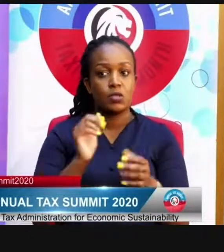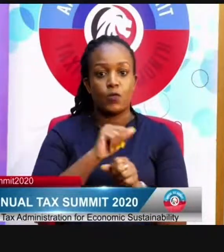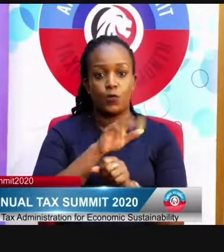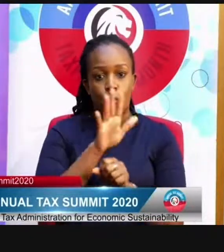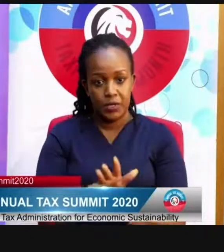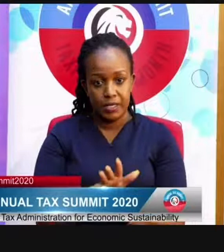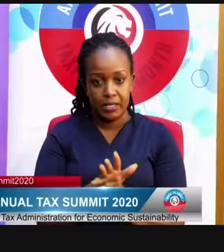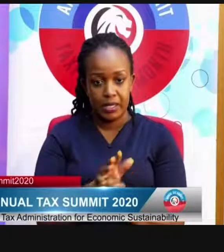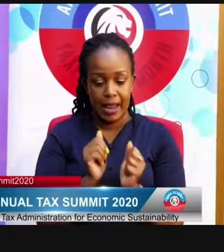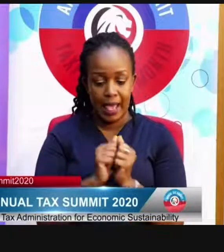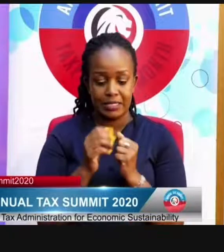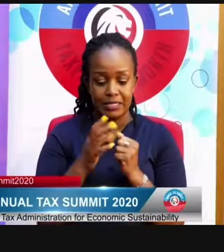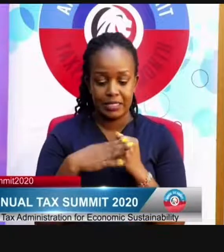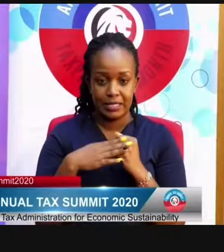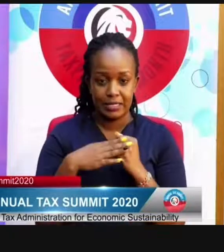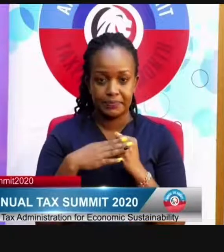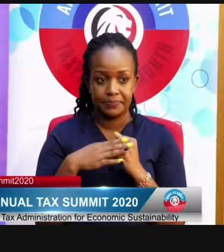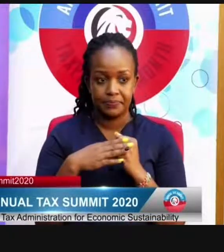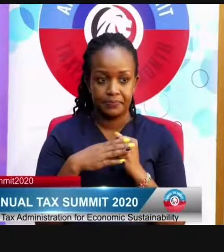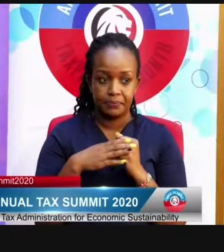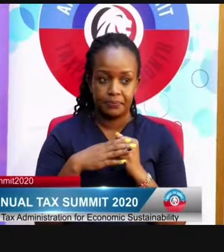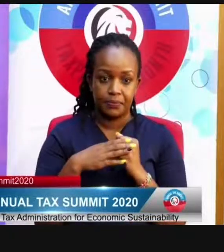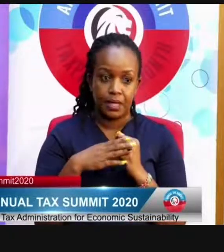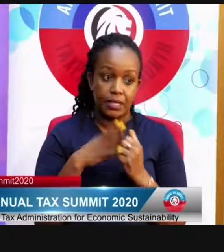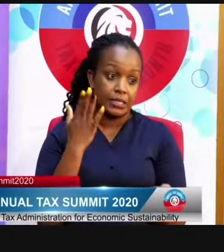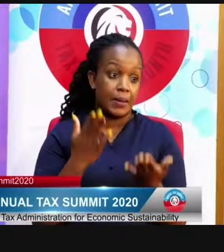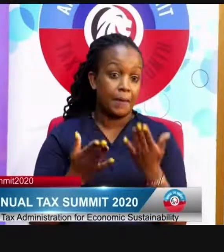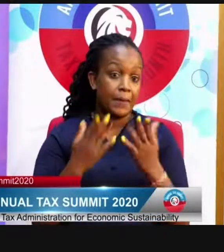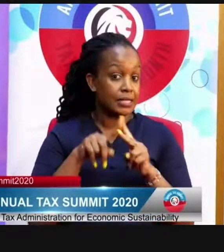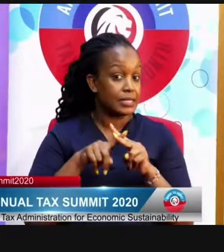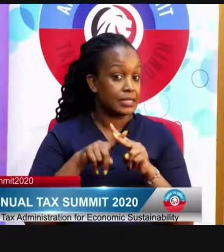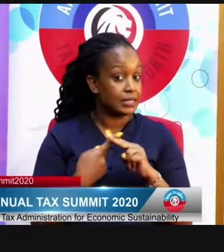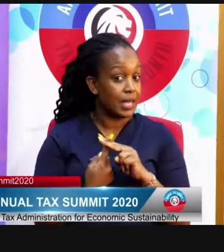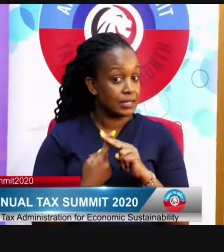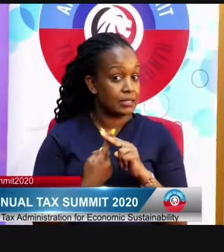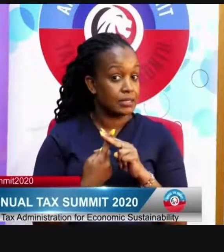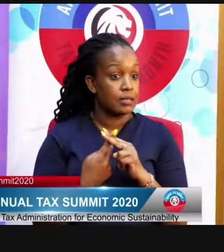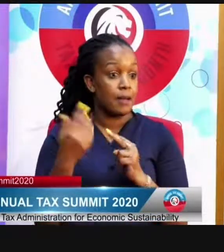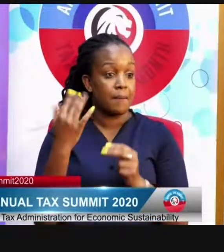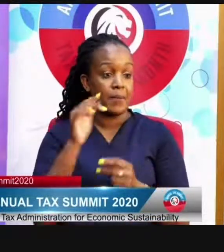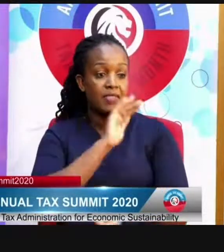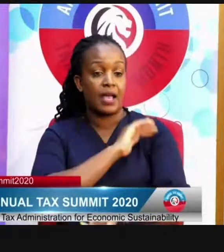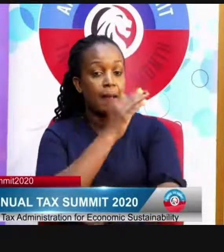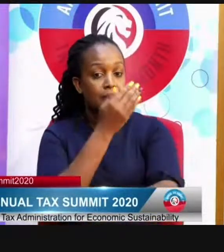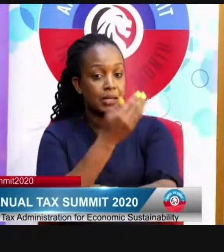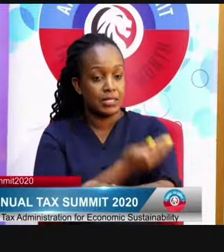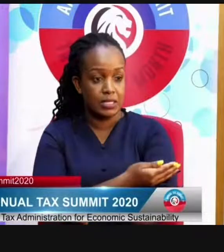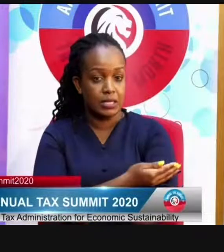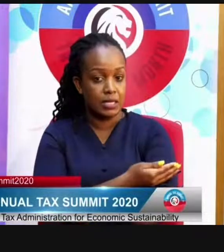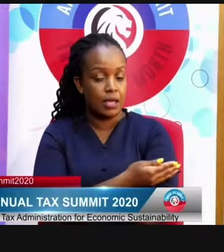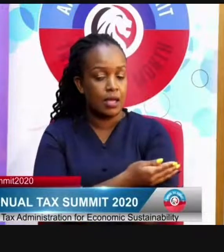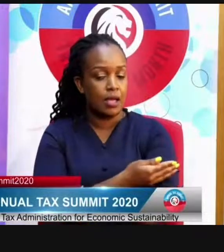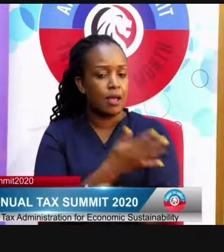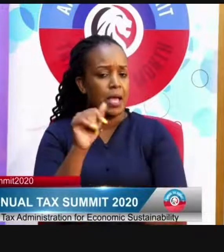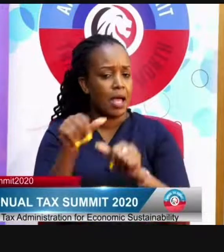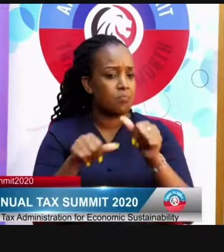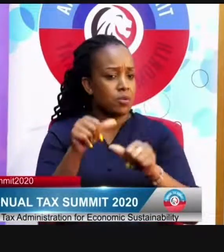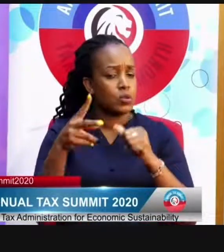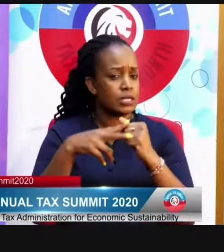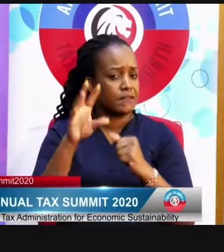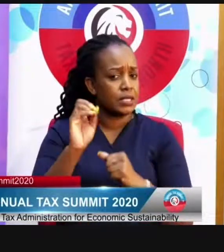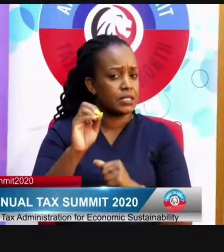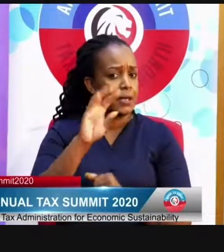COVID-19, it meant that our capacity had to be cut by close to 70% in the branch offices.